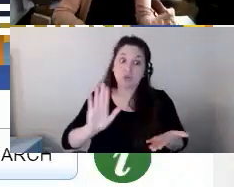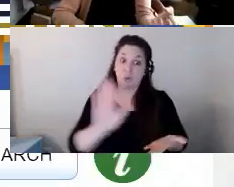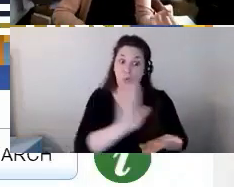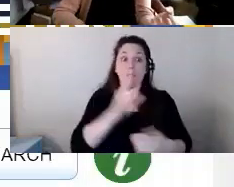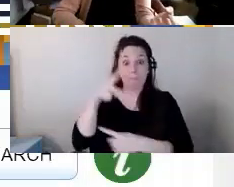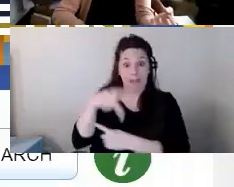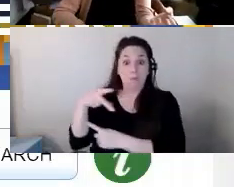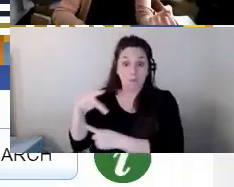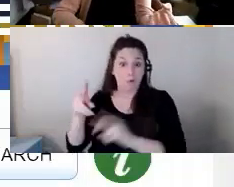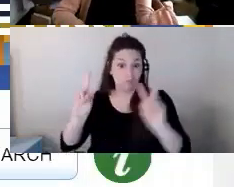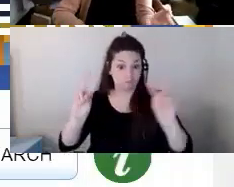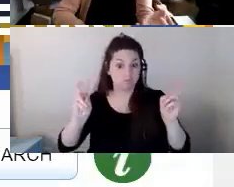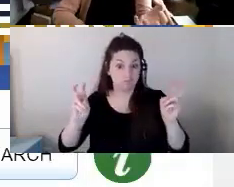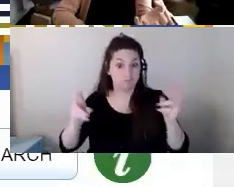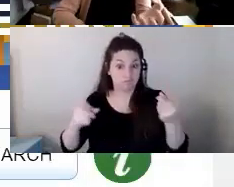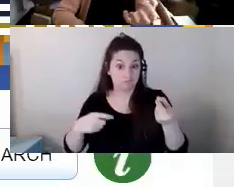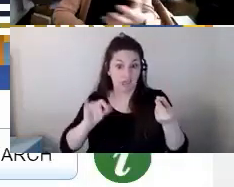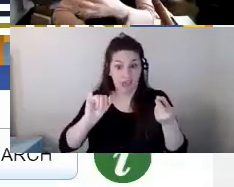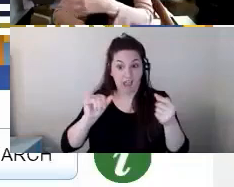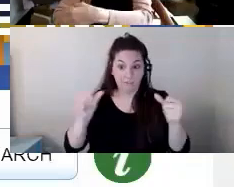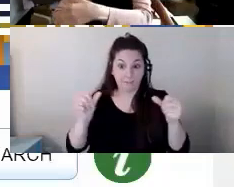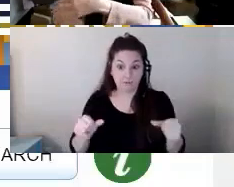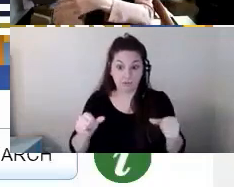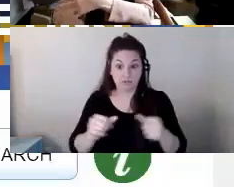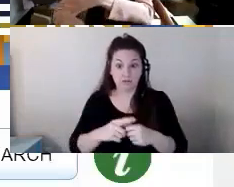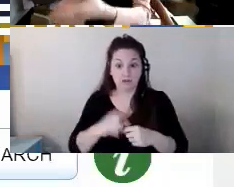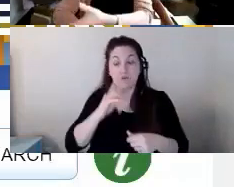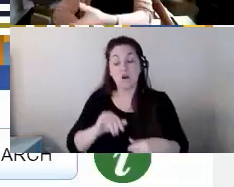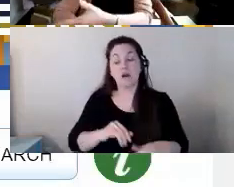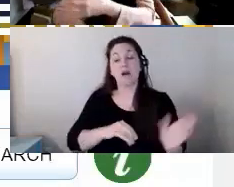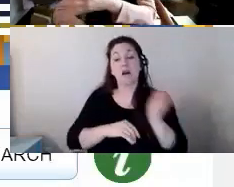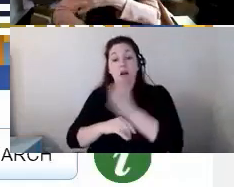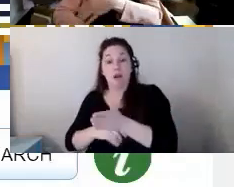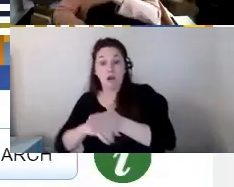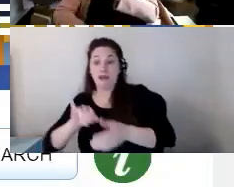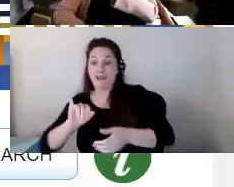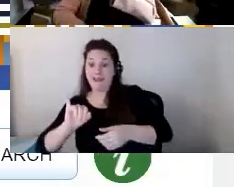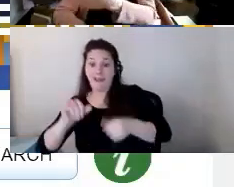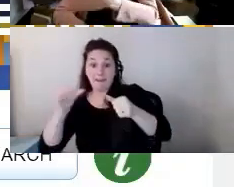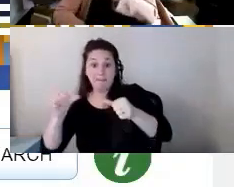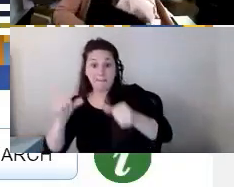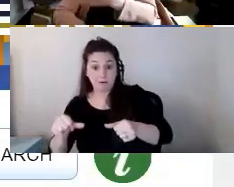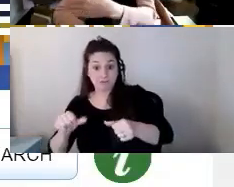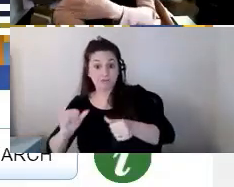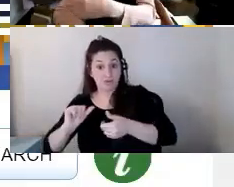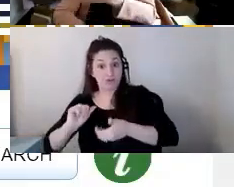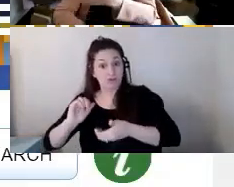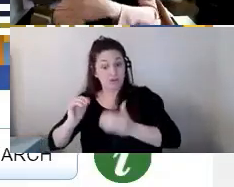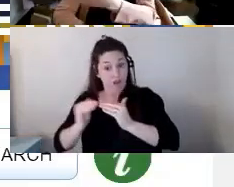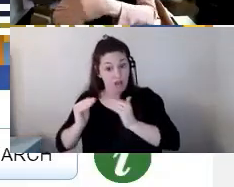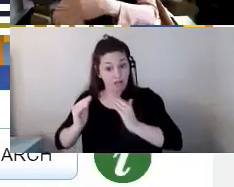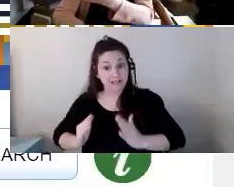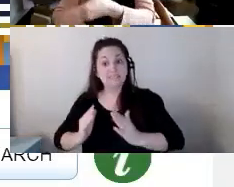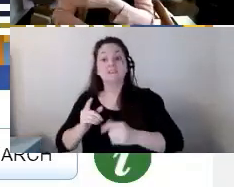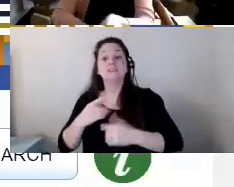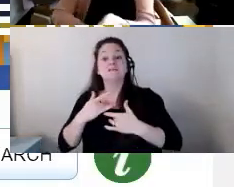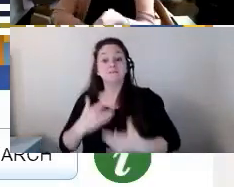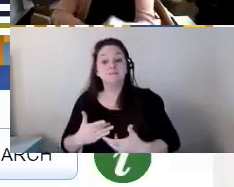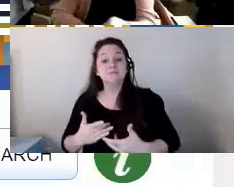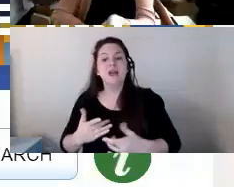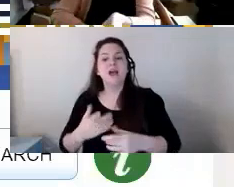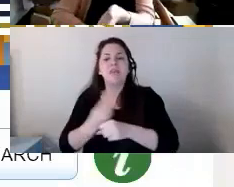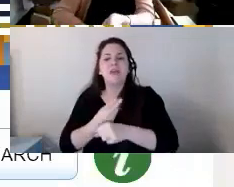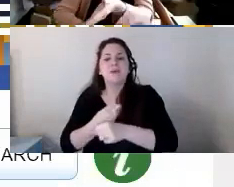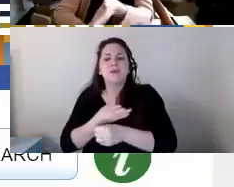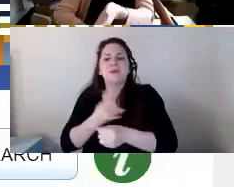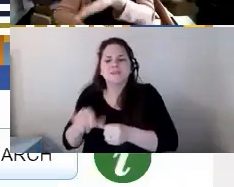PowerPoint. So for our iPoster colleagues, they tend to slip into the language of iPoster